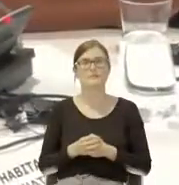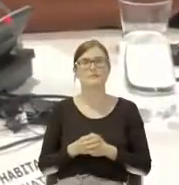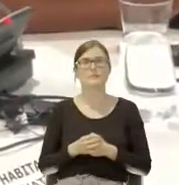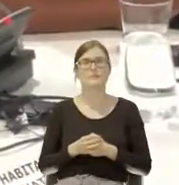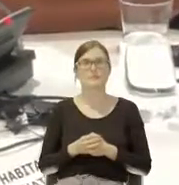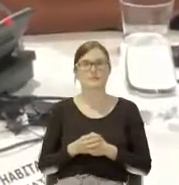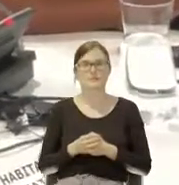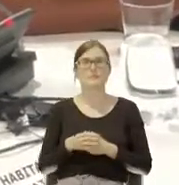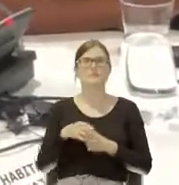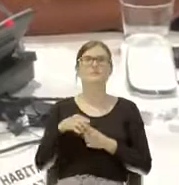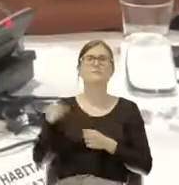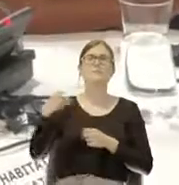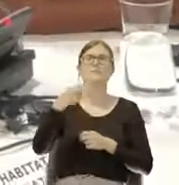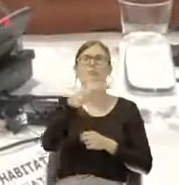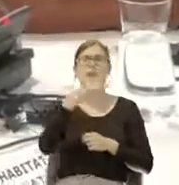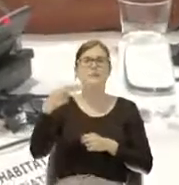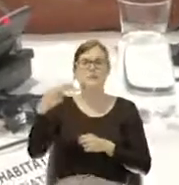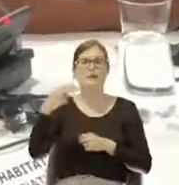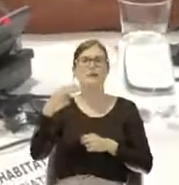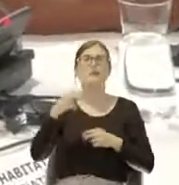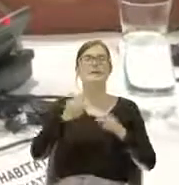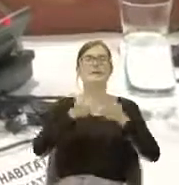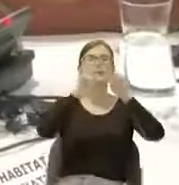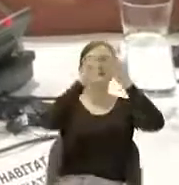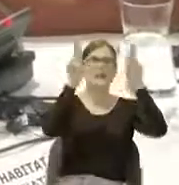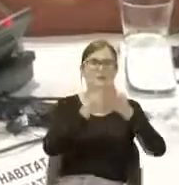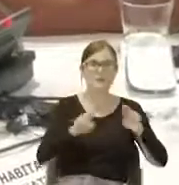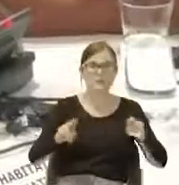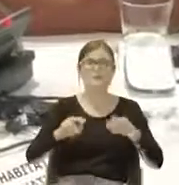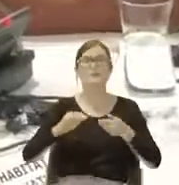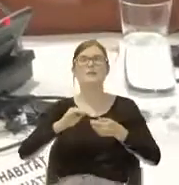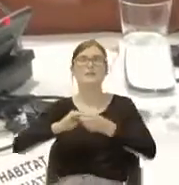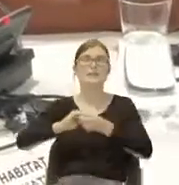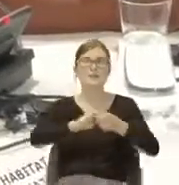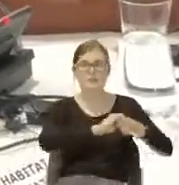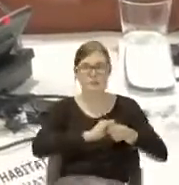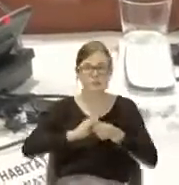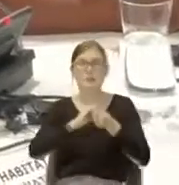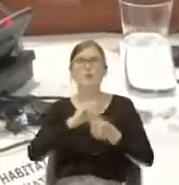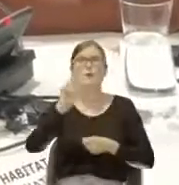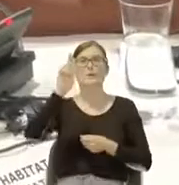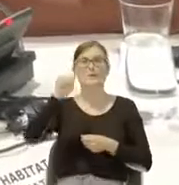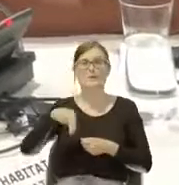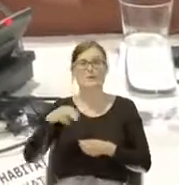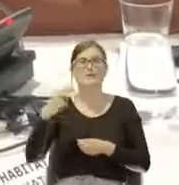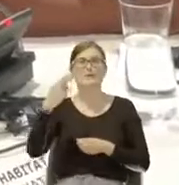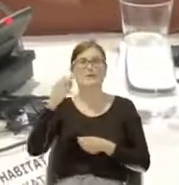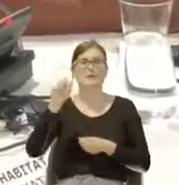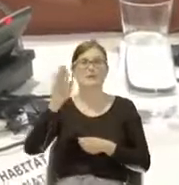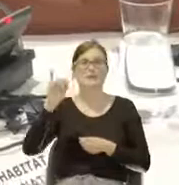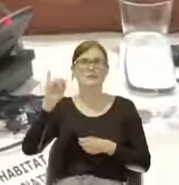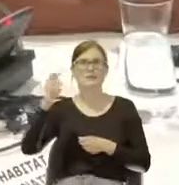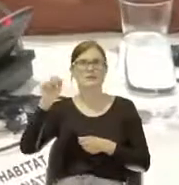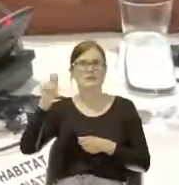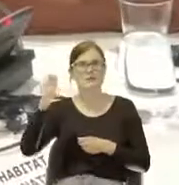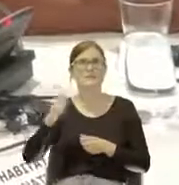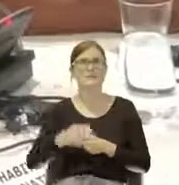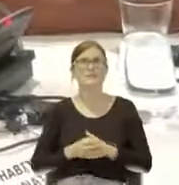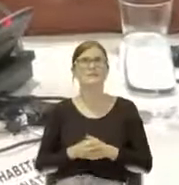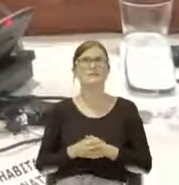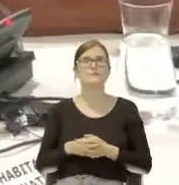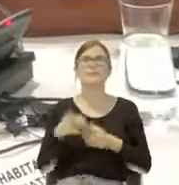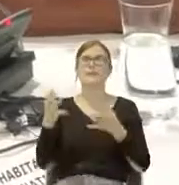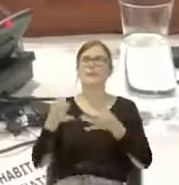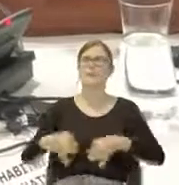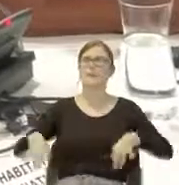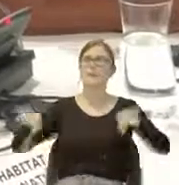in bringing the notion of right to the city to our table. And to make us